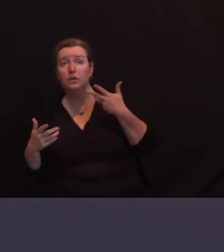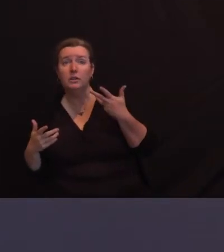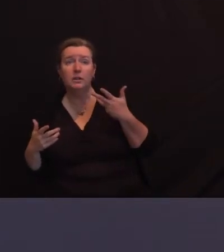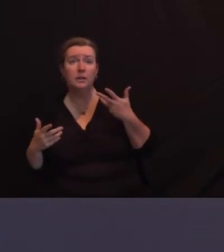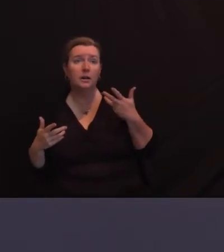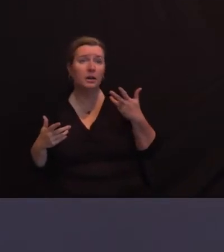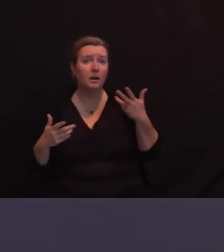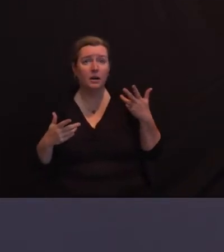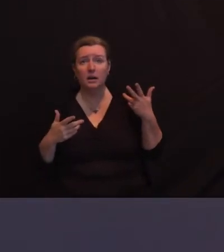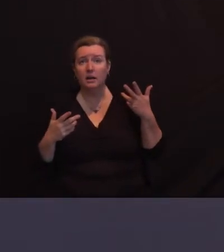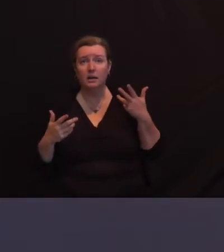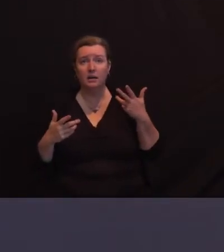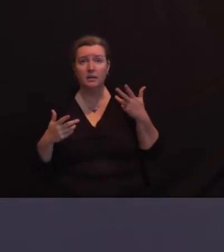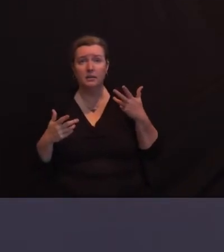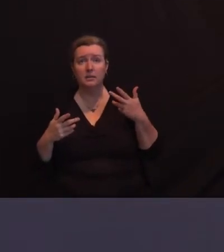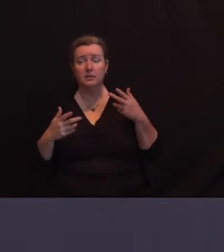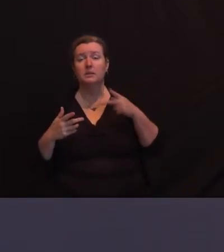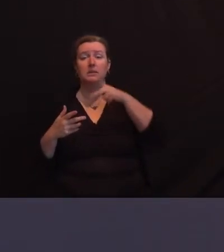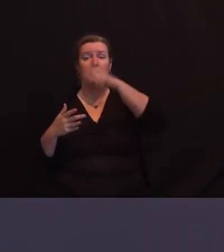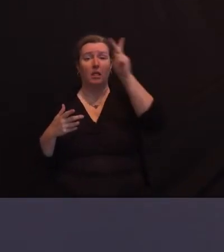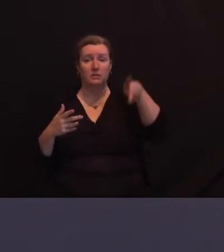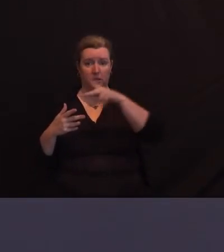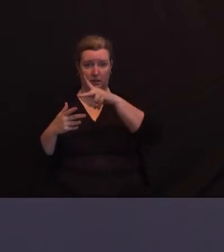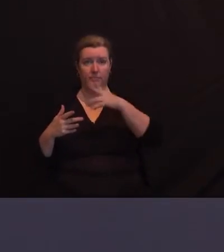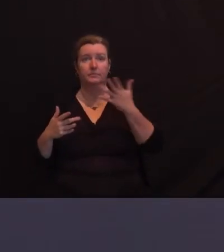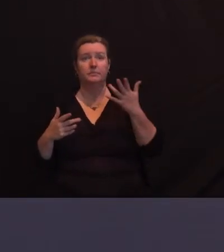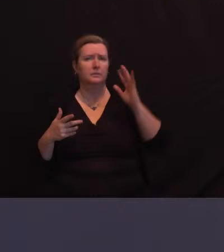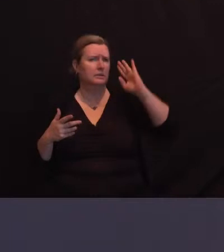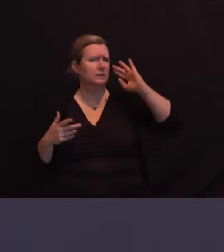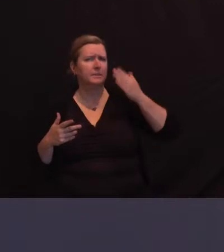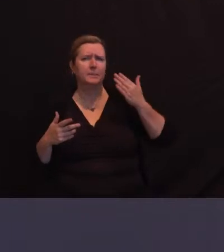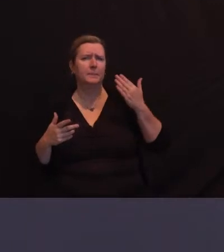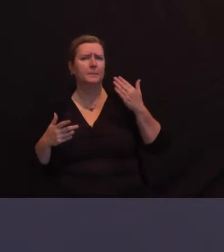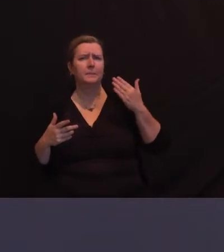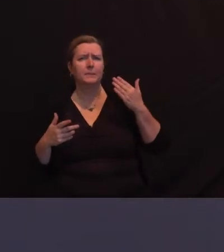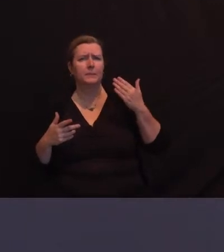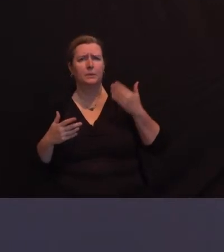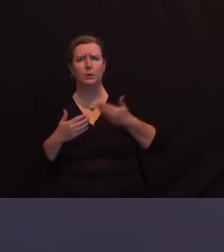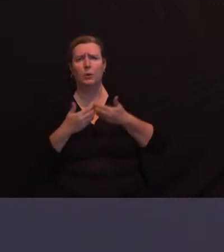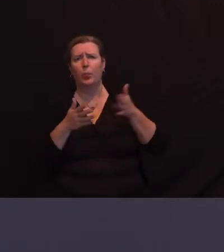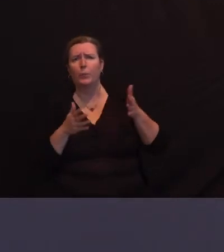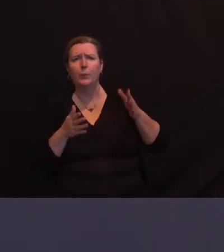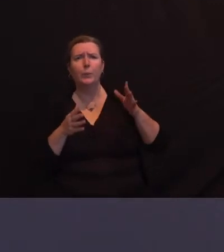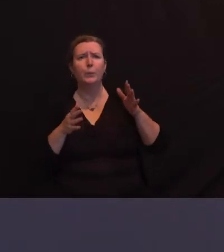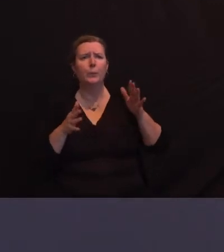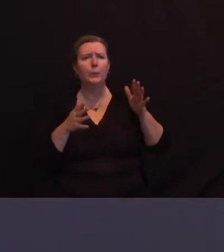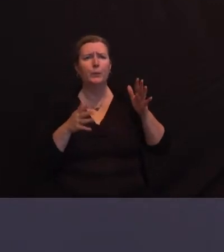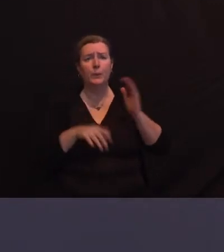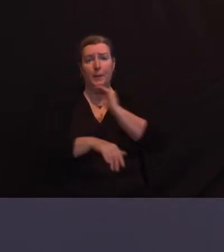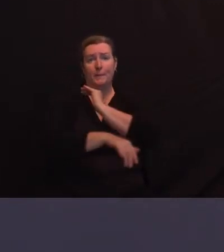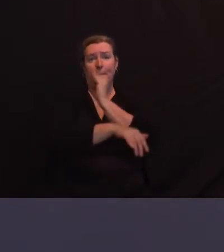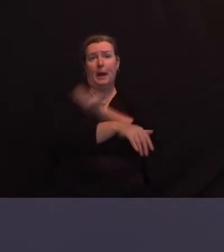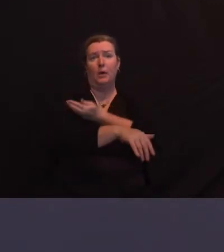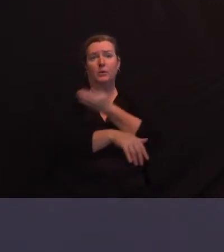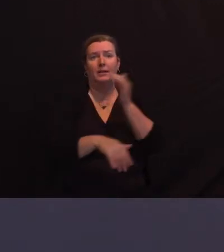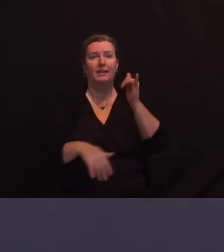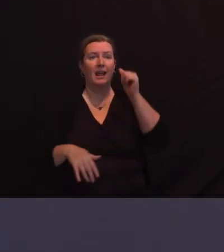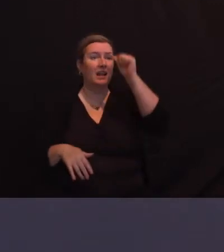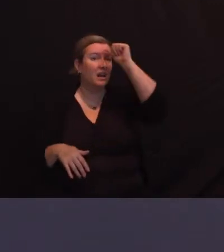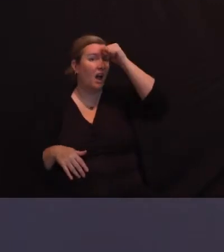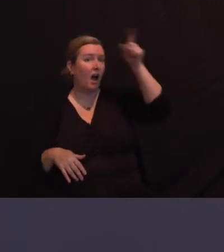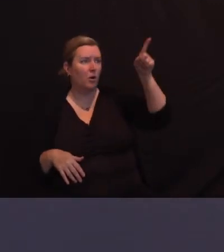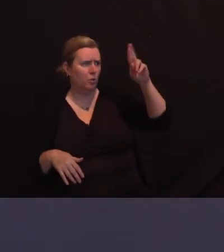is that Delta appears at a certain point to lose steam in other places. You've seen that in Jakarta, India,